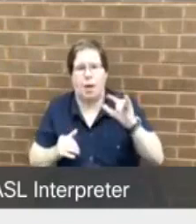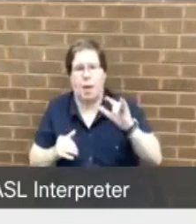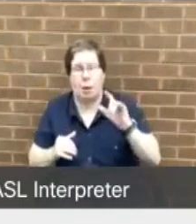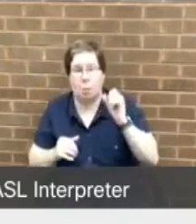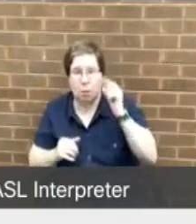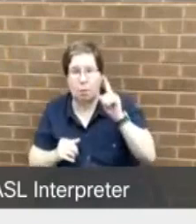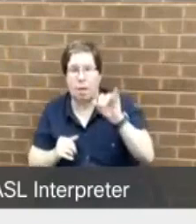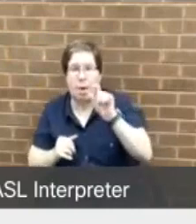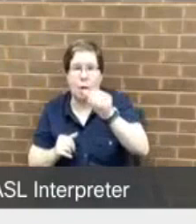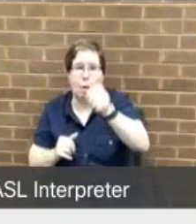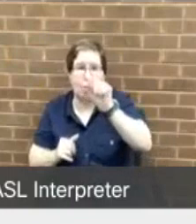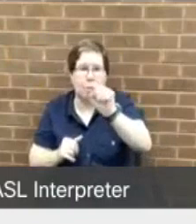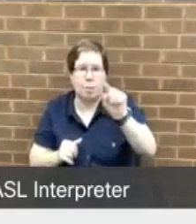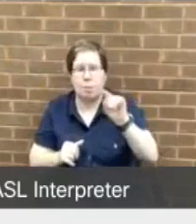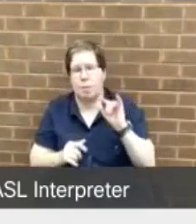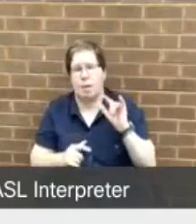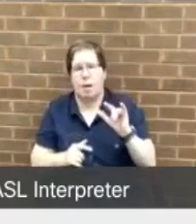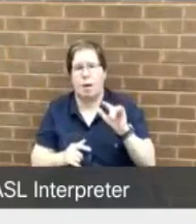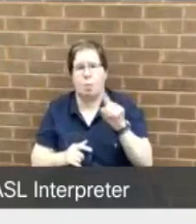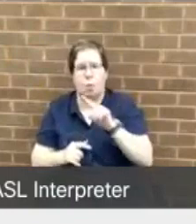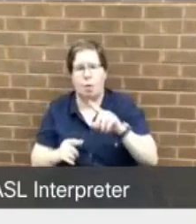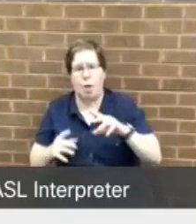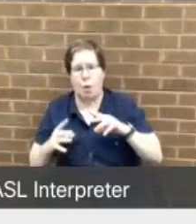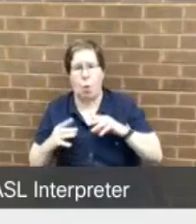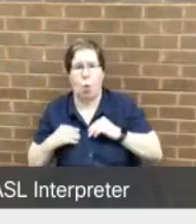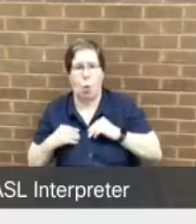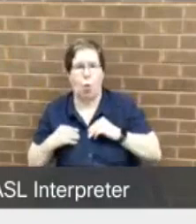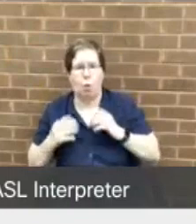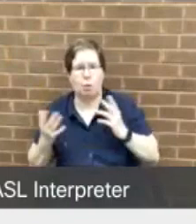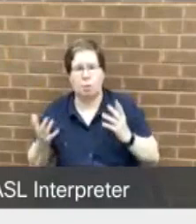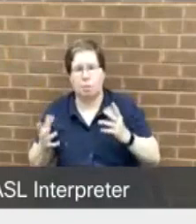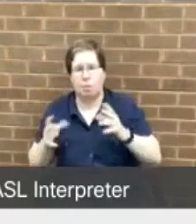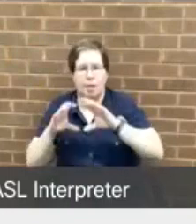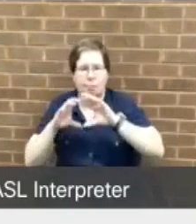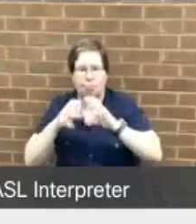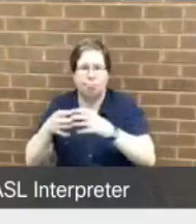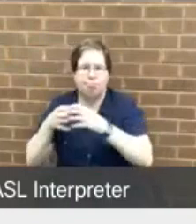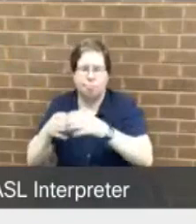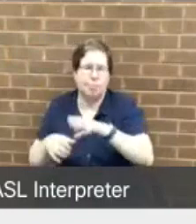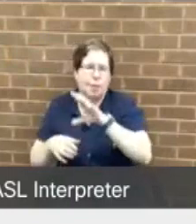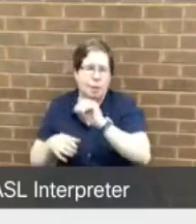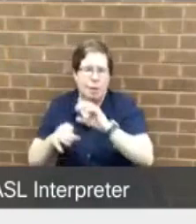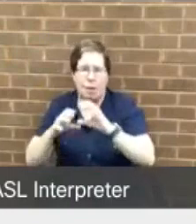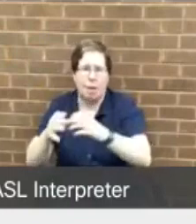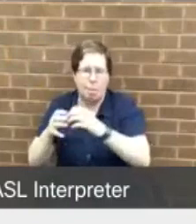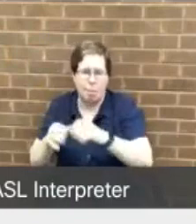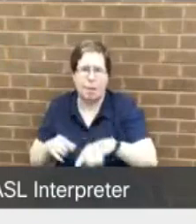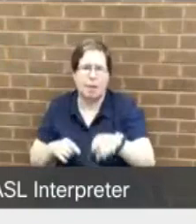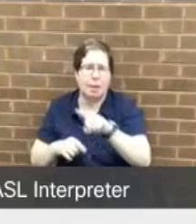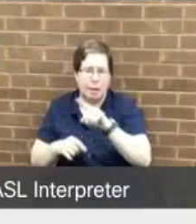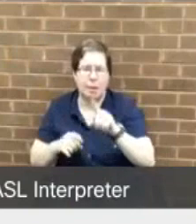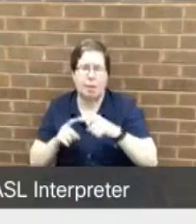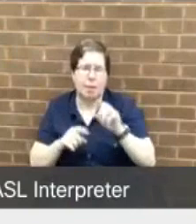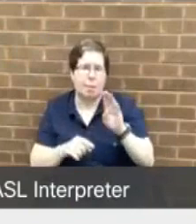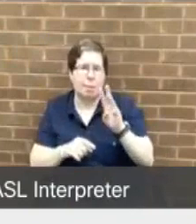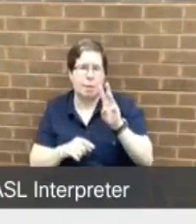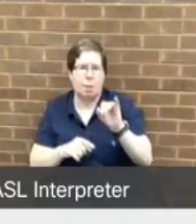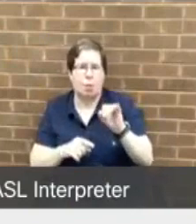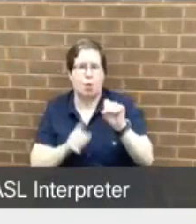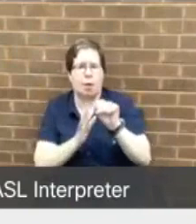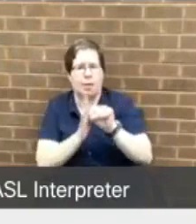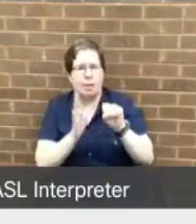other airports that are owned by a conglomeration or a metropolitan authority, BWI is a